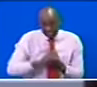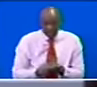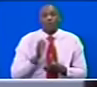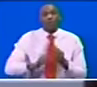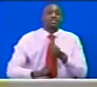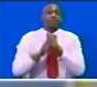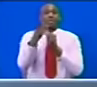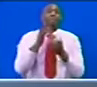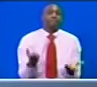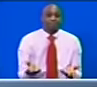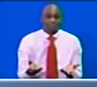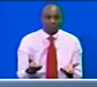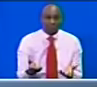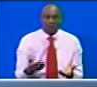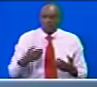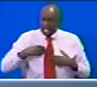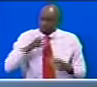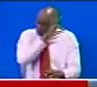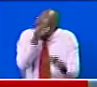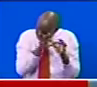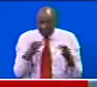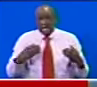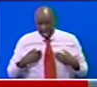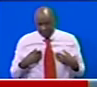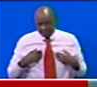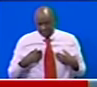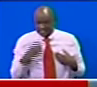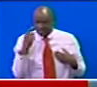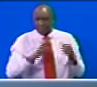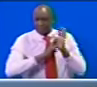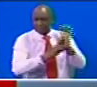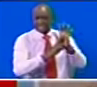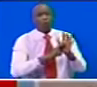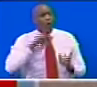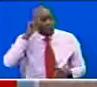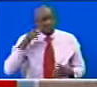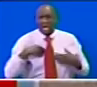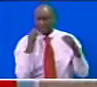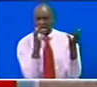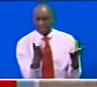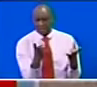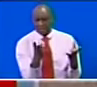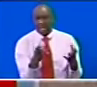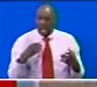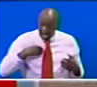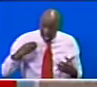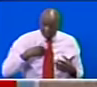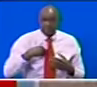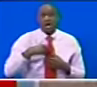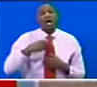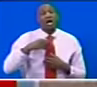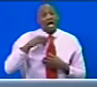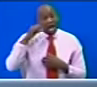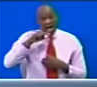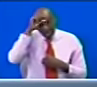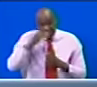twamshika mkono. There is a specific grievance. There is no representation of the coast in the lineup. Mombasa Governor Hassan Ali Joho is